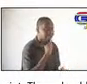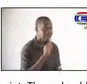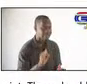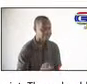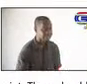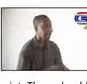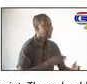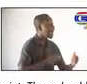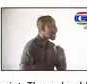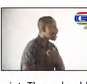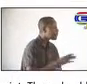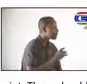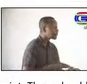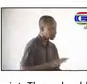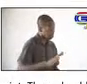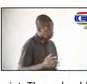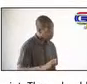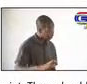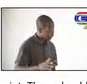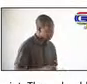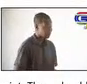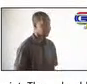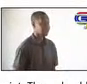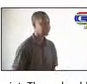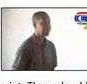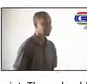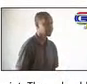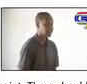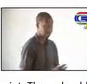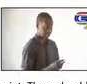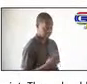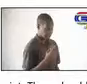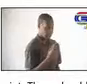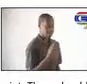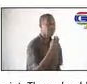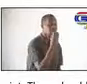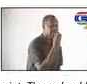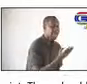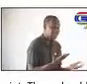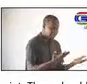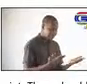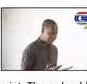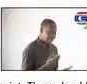it happens sometimes that you hear students saying,